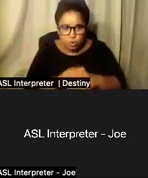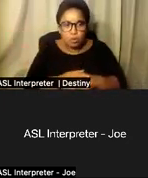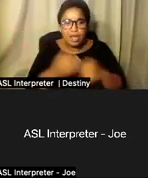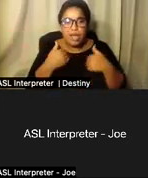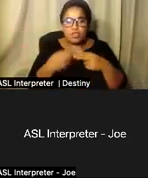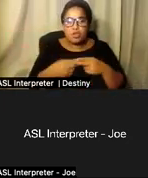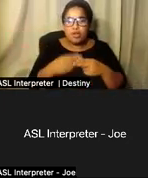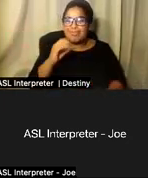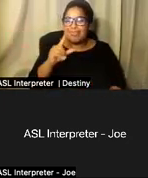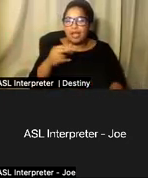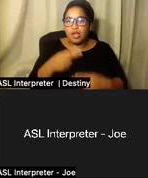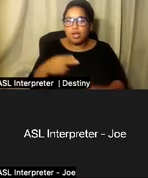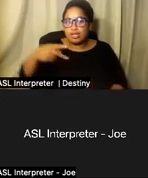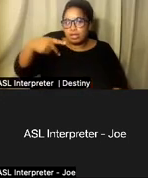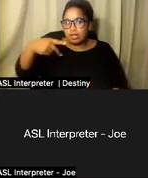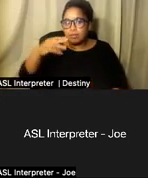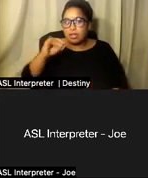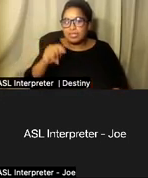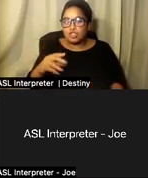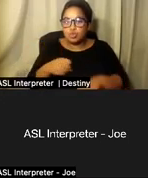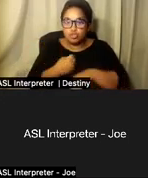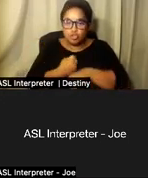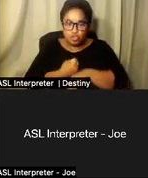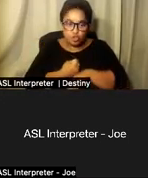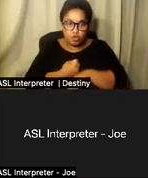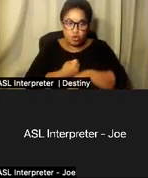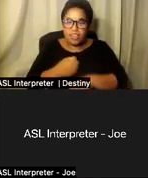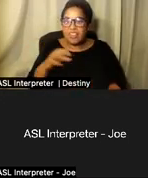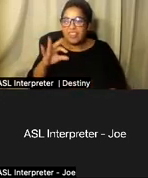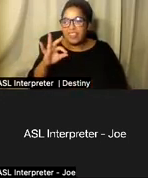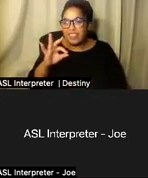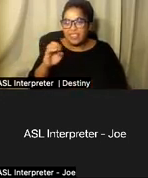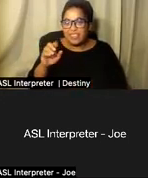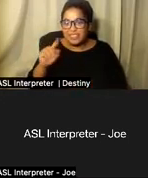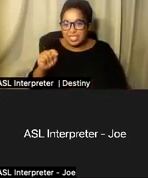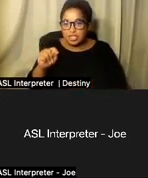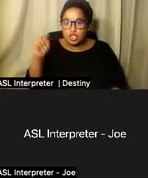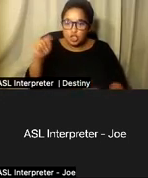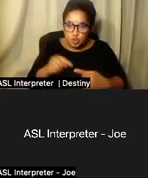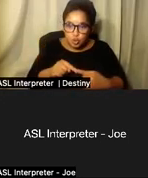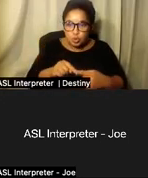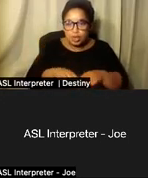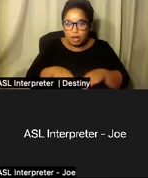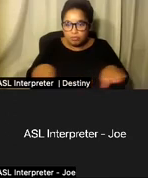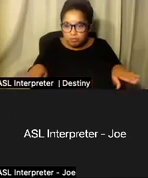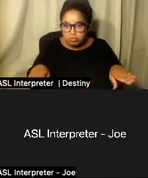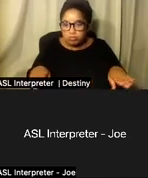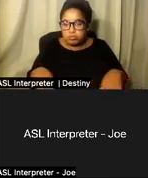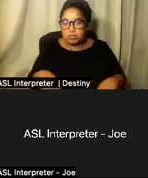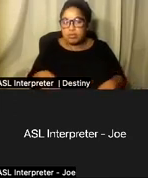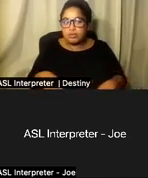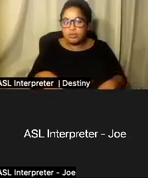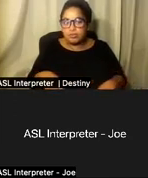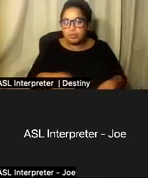using that at the end to secure the feet down to the TV stand itself. So if you follow me around the